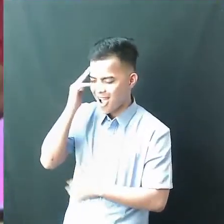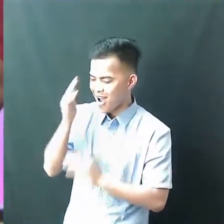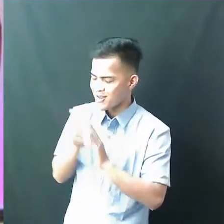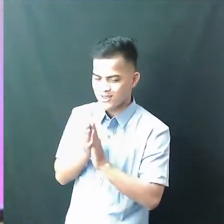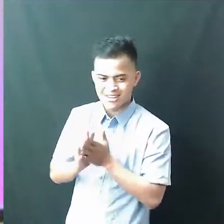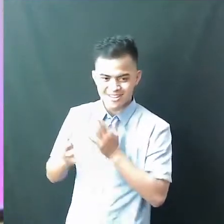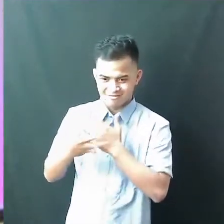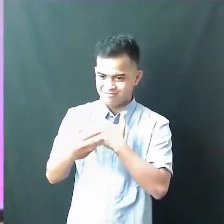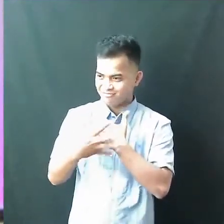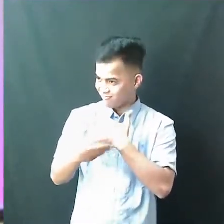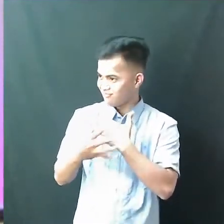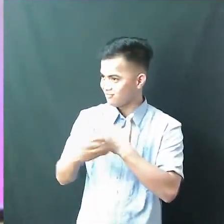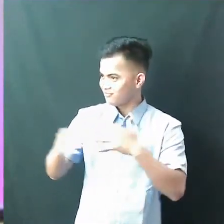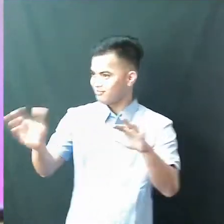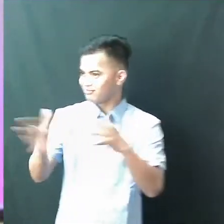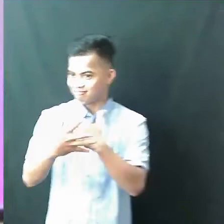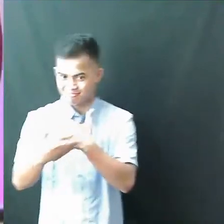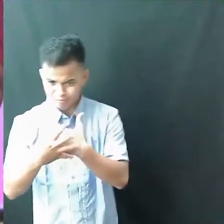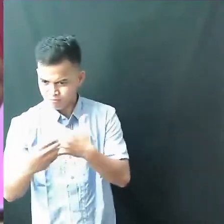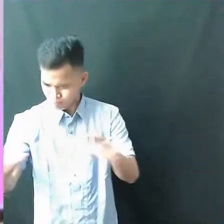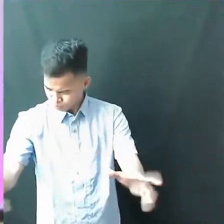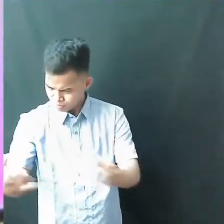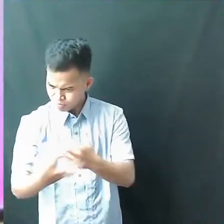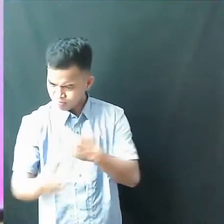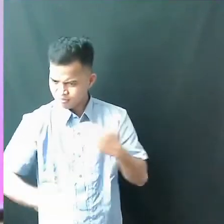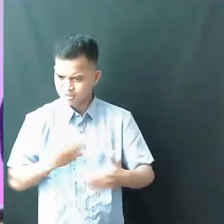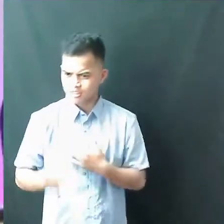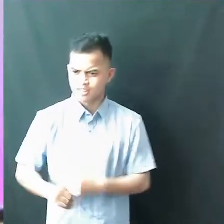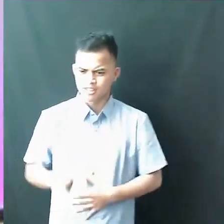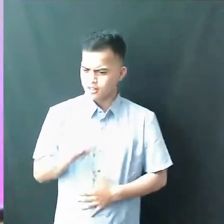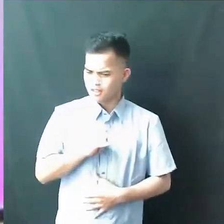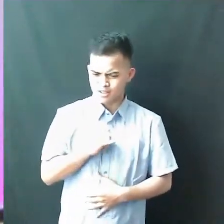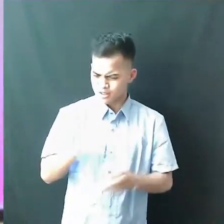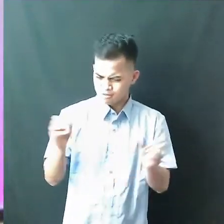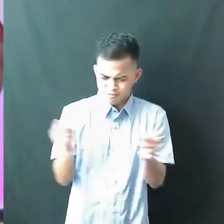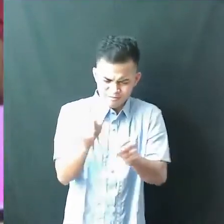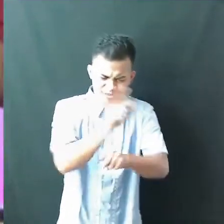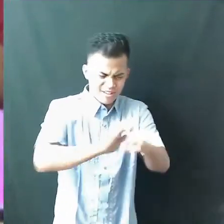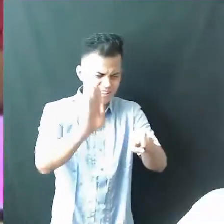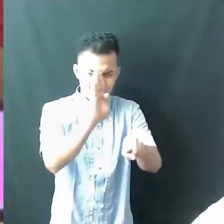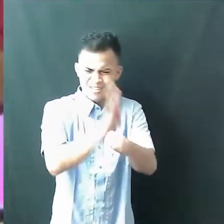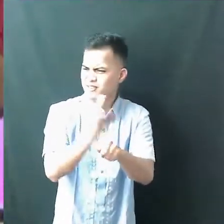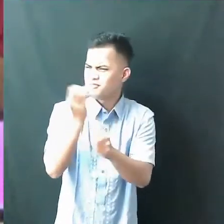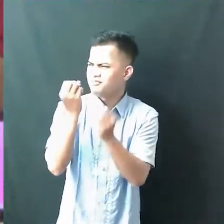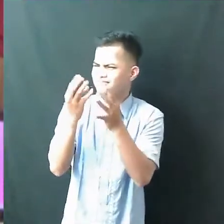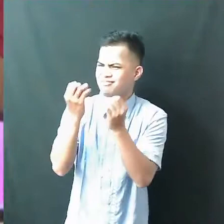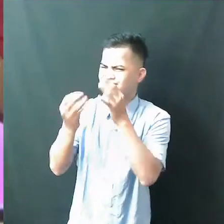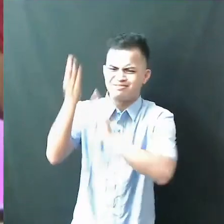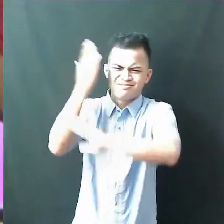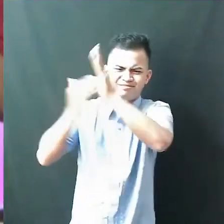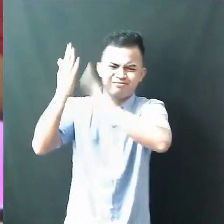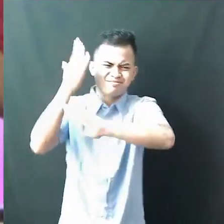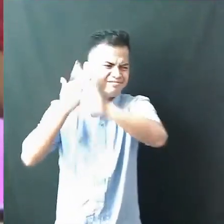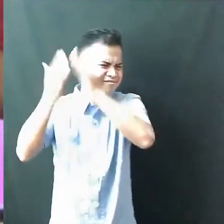Let's sing together. Page number 15. In a little town of Bethlehem, so many